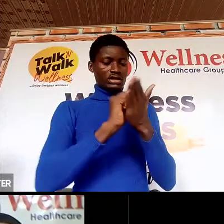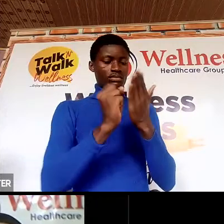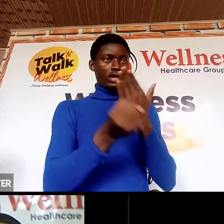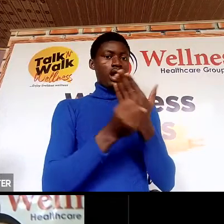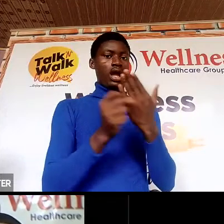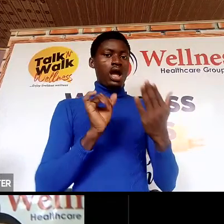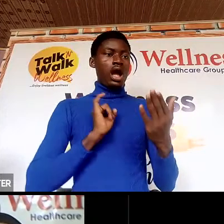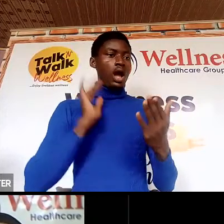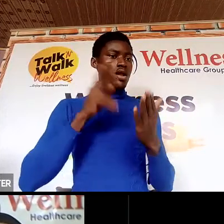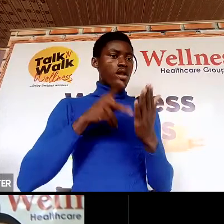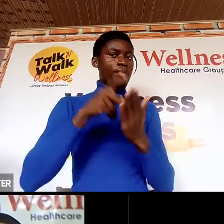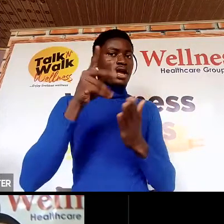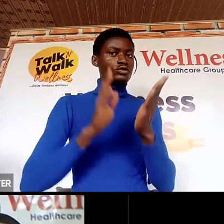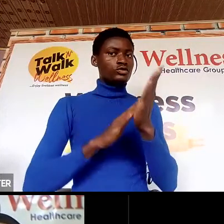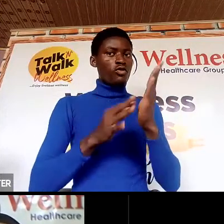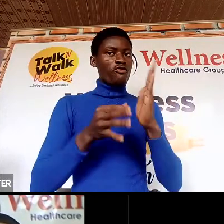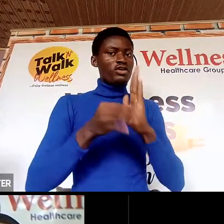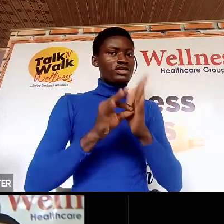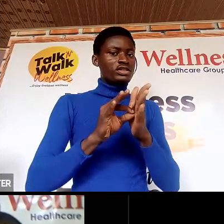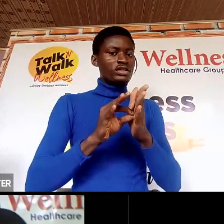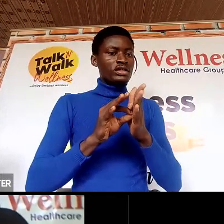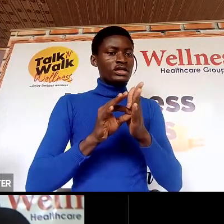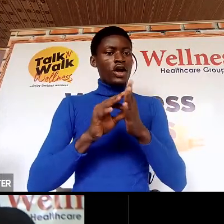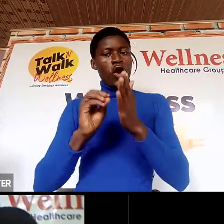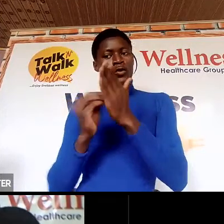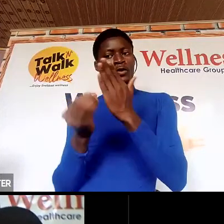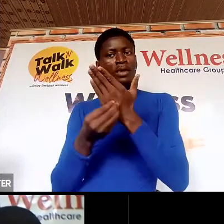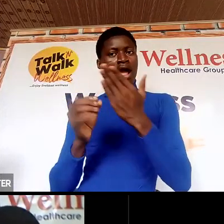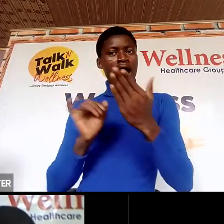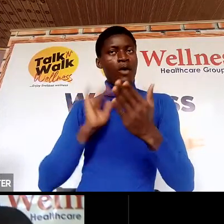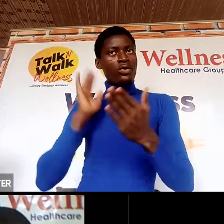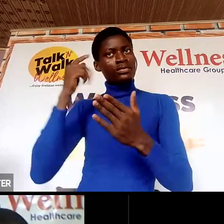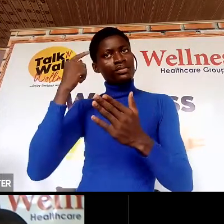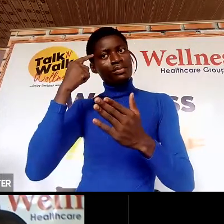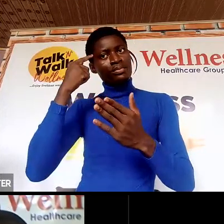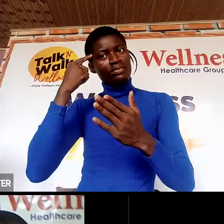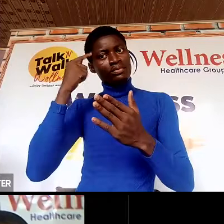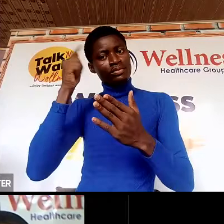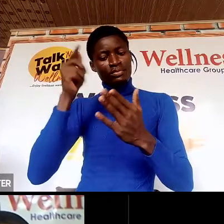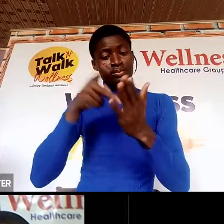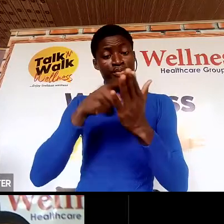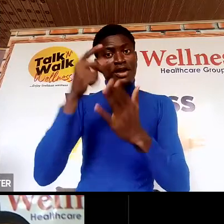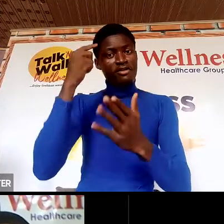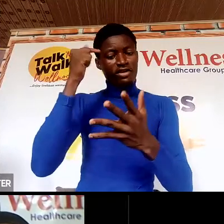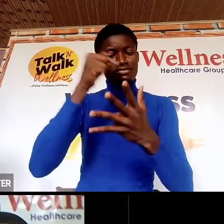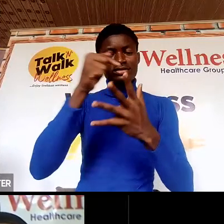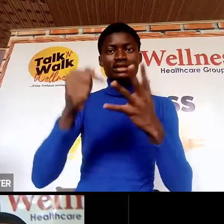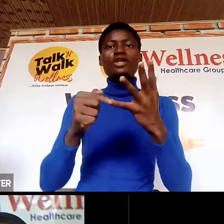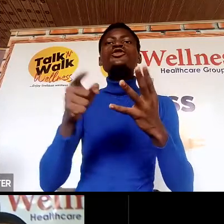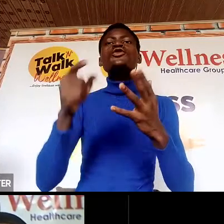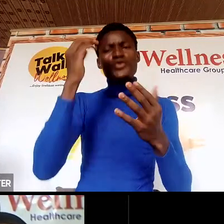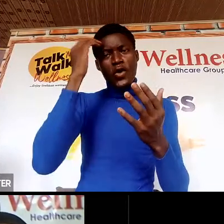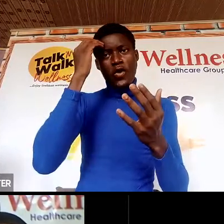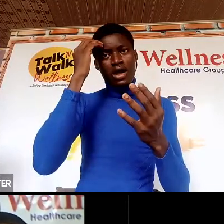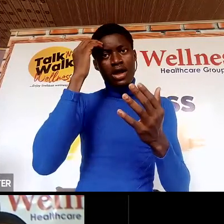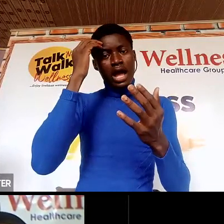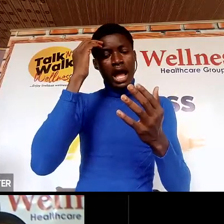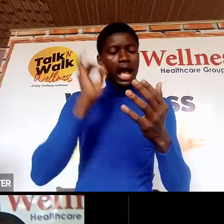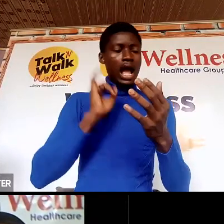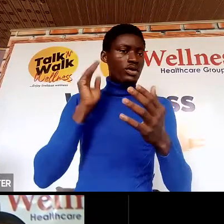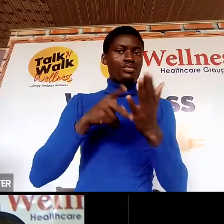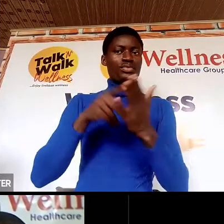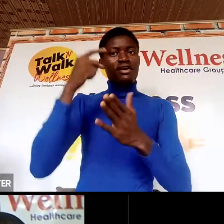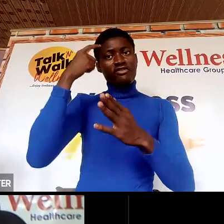thing. You get, so I know that this is done. By this time I'm paying for my insurance. That literally you are putting yourself